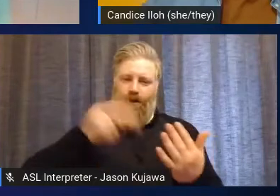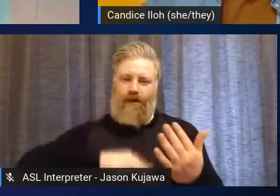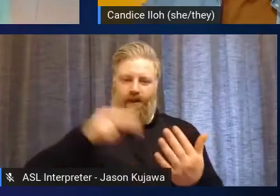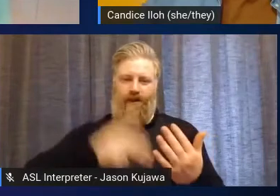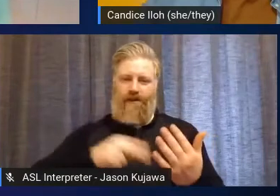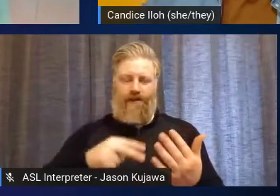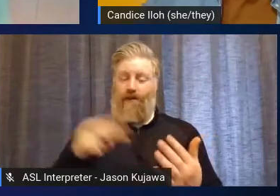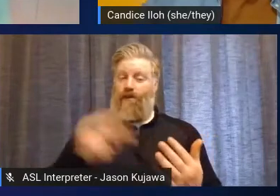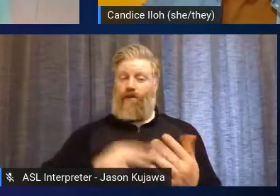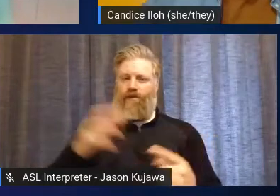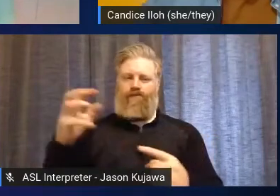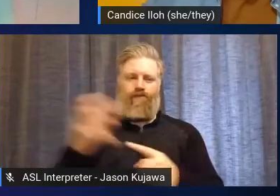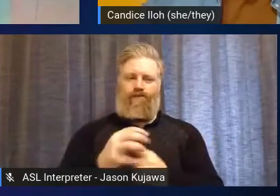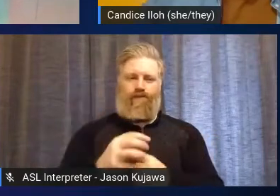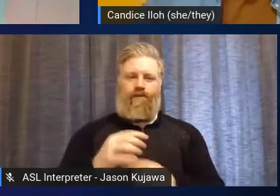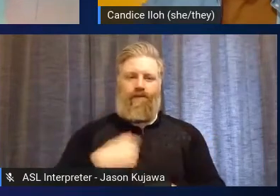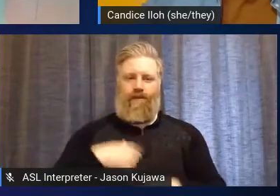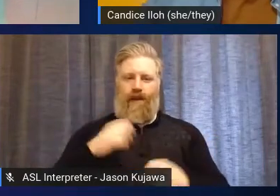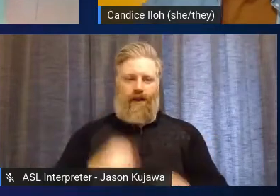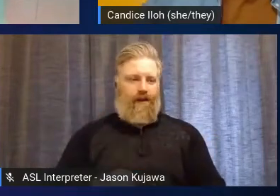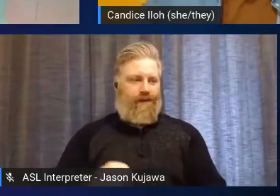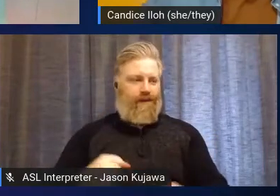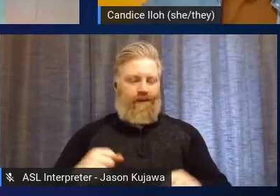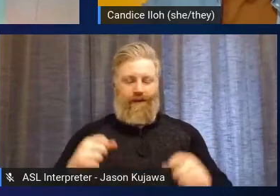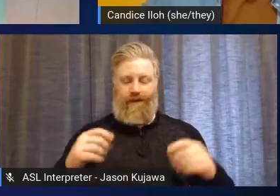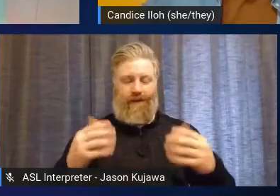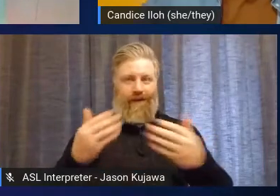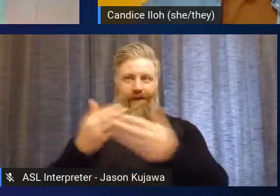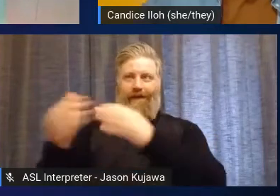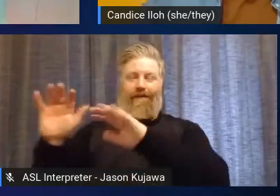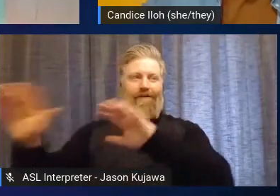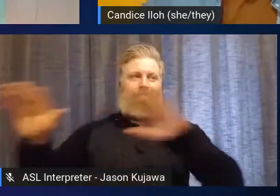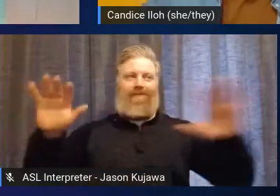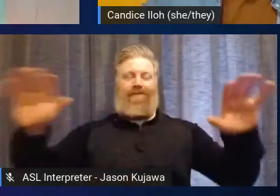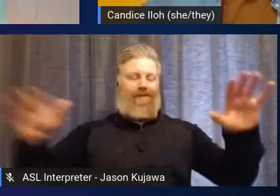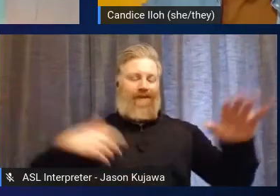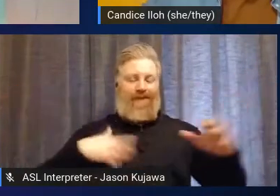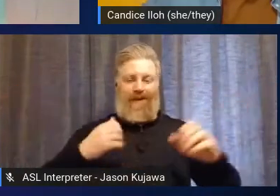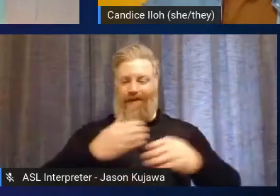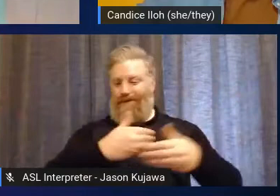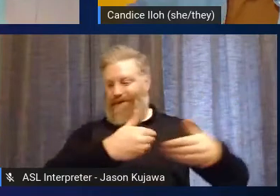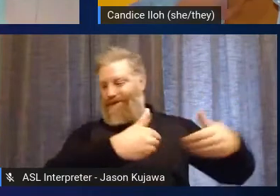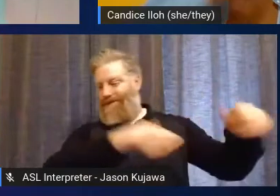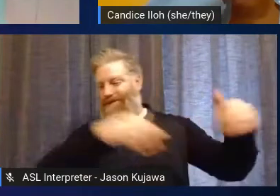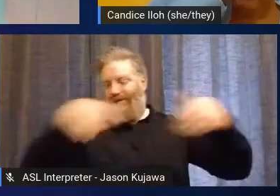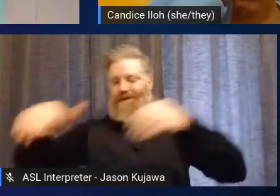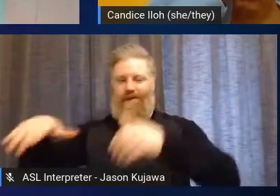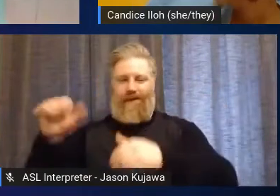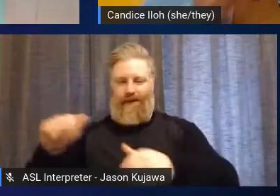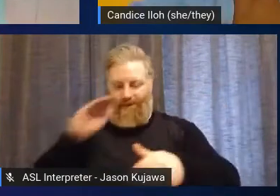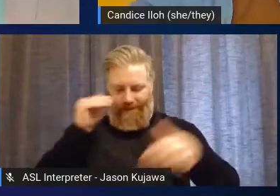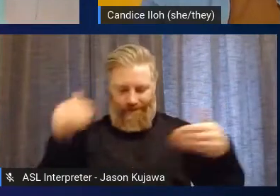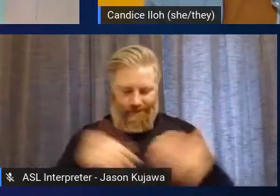It gives you the ability to like block out all the stuff that you don't want to be seeing in your life.